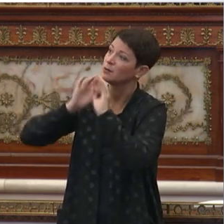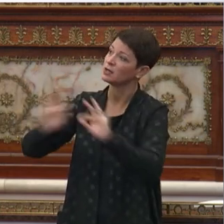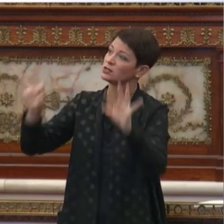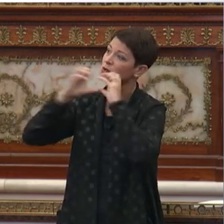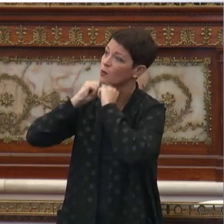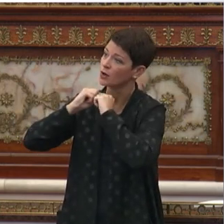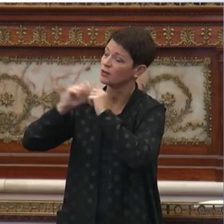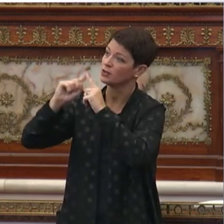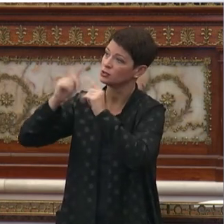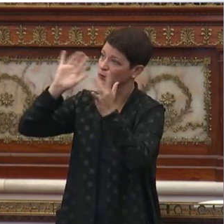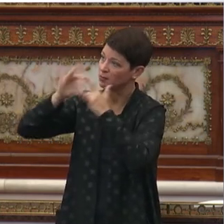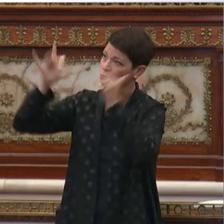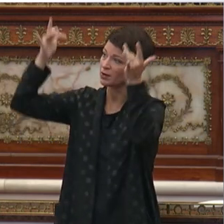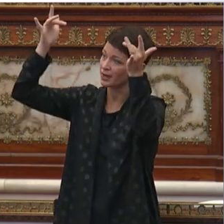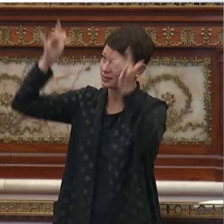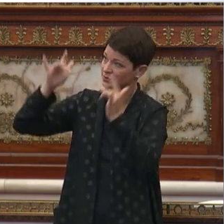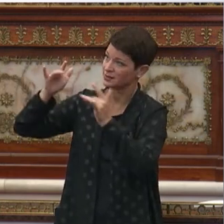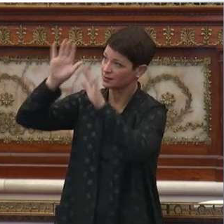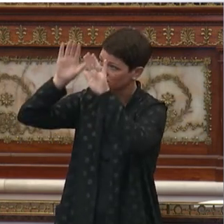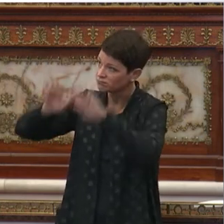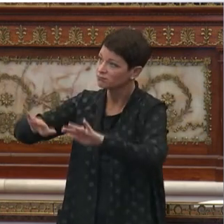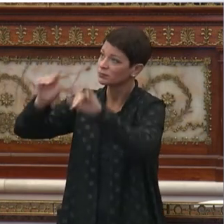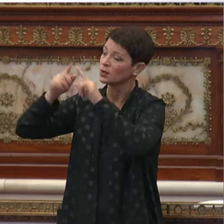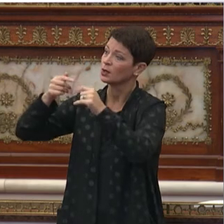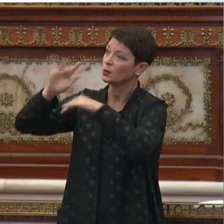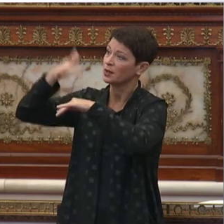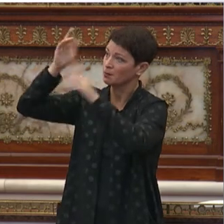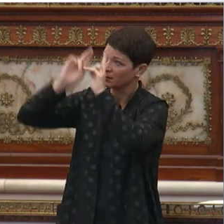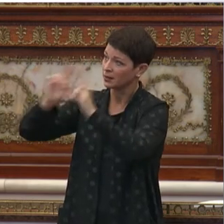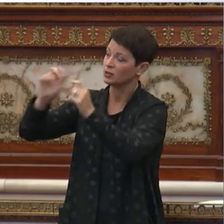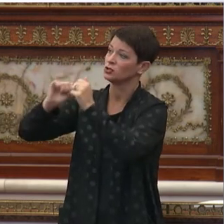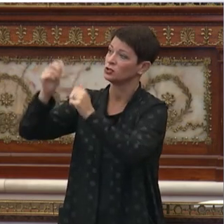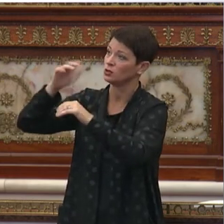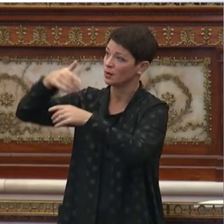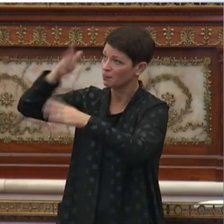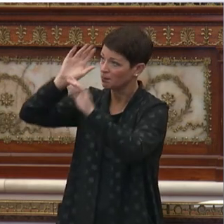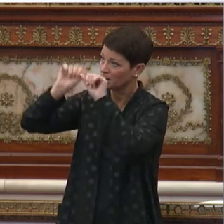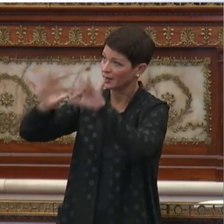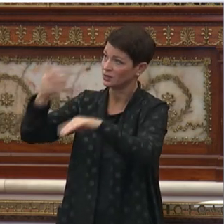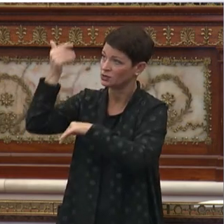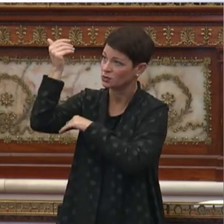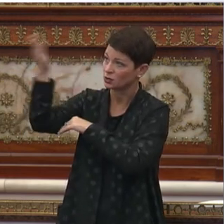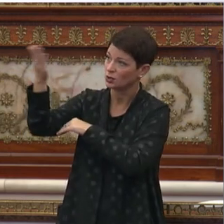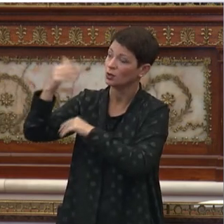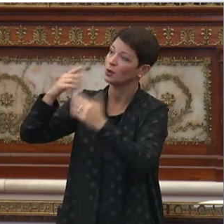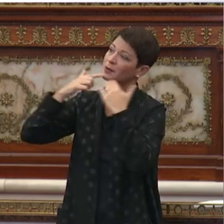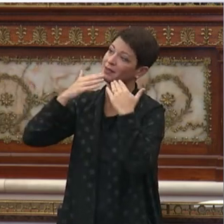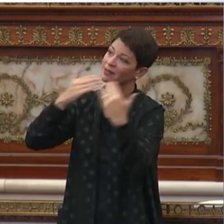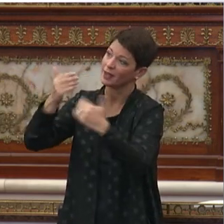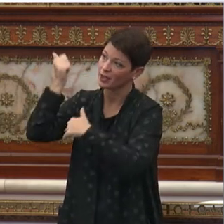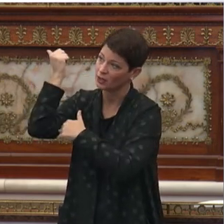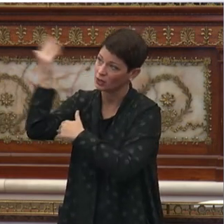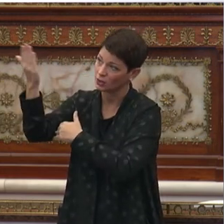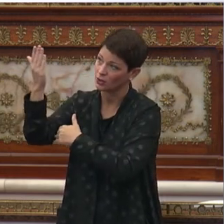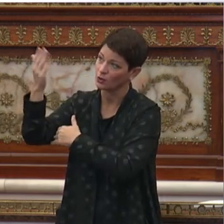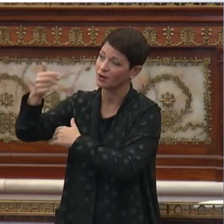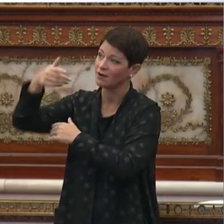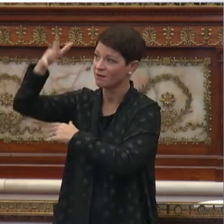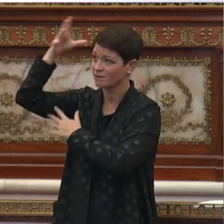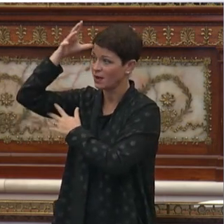be praised. So we praise you and we bless you. We thank you, O